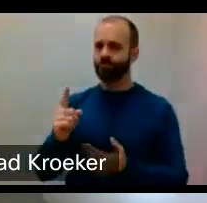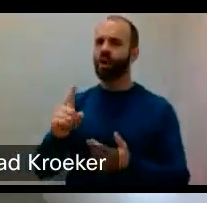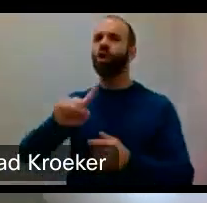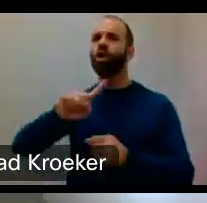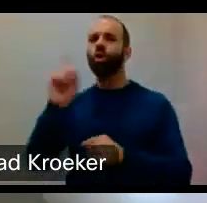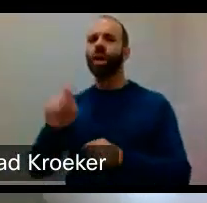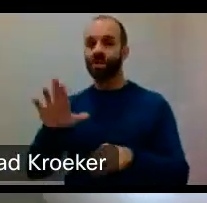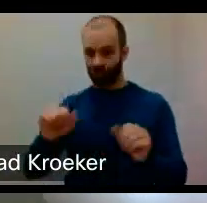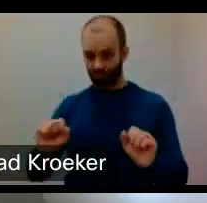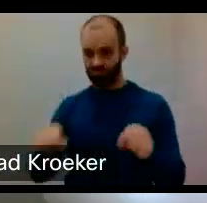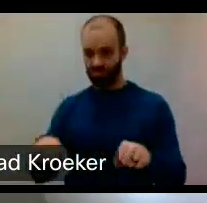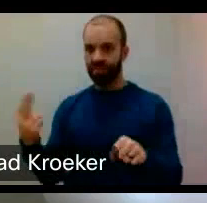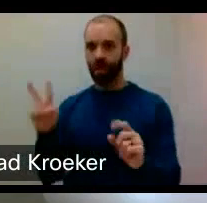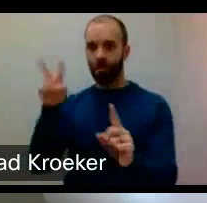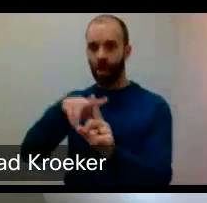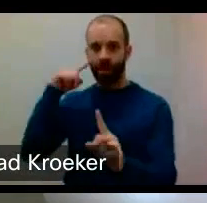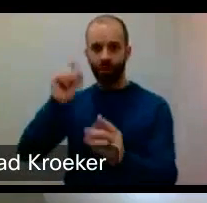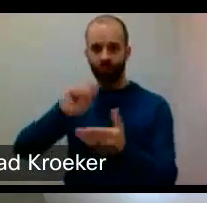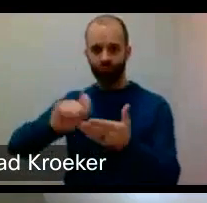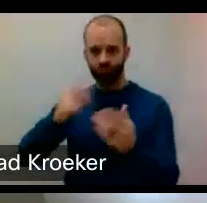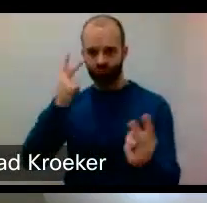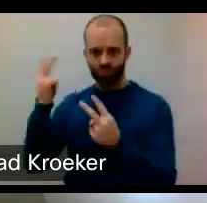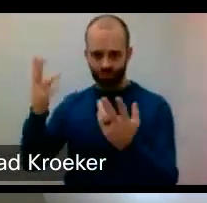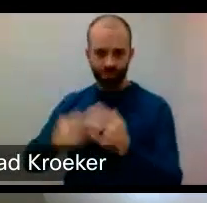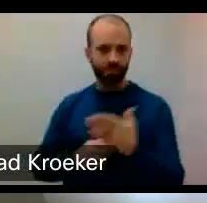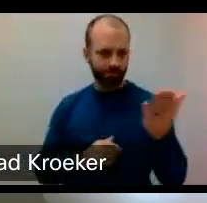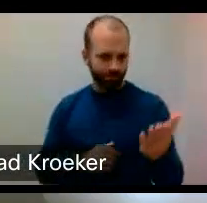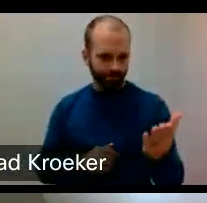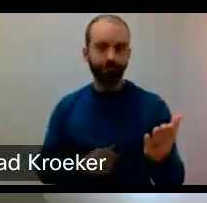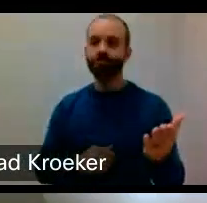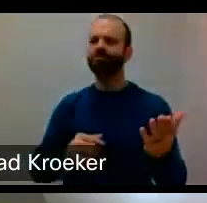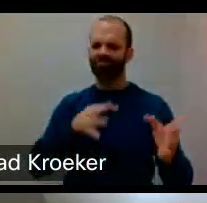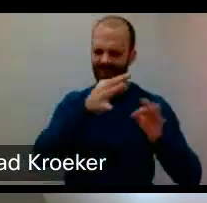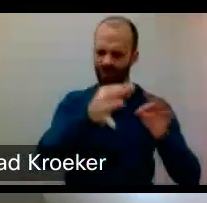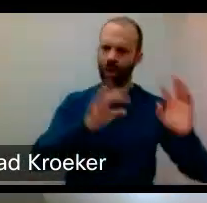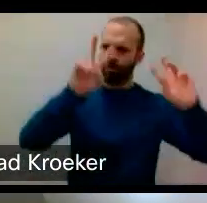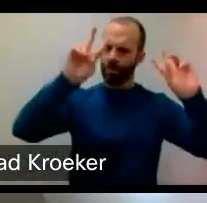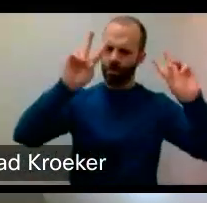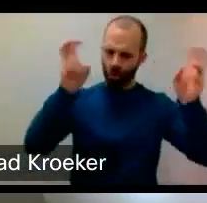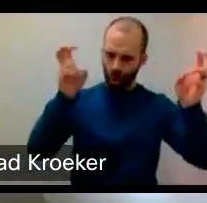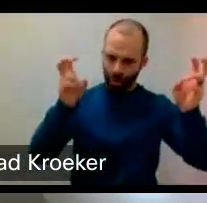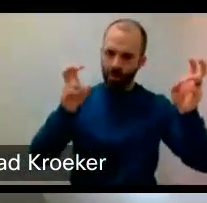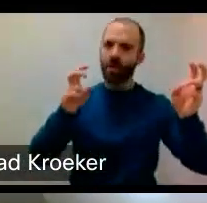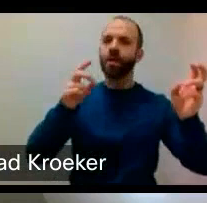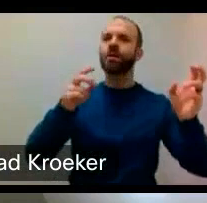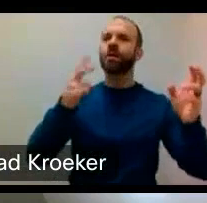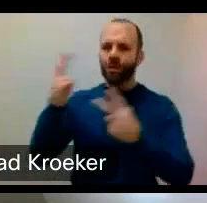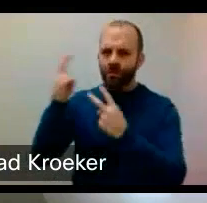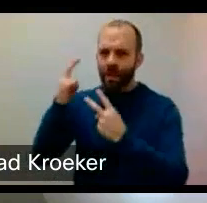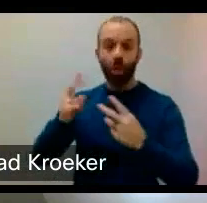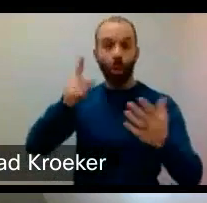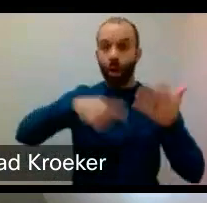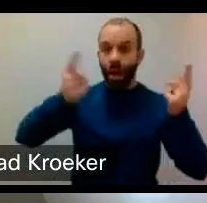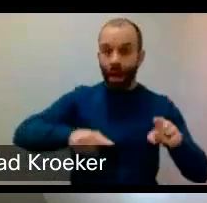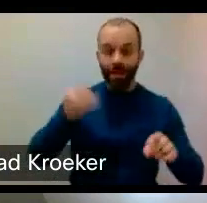of a reflection. You'll want to describe the topic of reflection. So what happened, if it was an experience